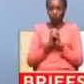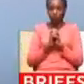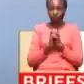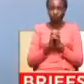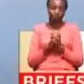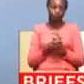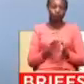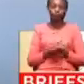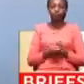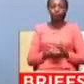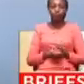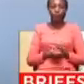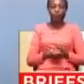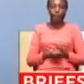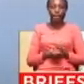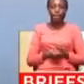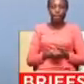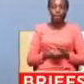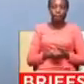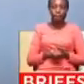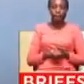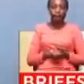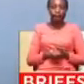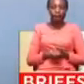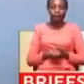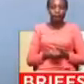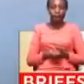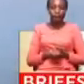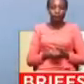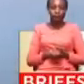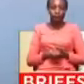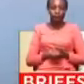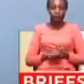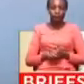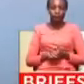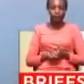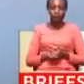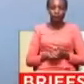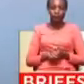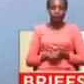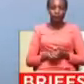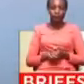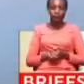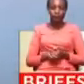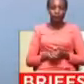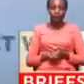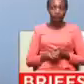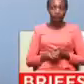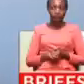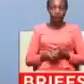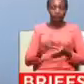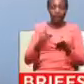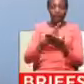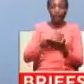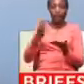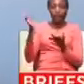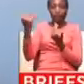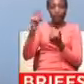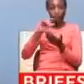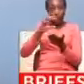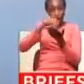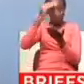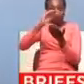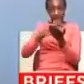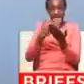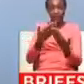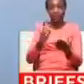story in sorcery, you know, her former engagement with the devil directly. We hope that you have learned something. We